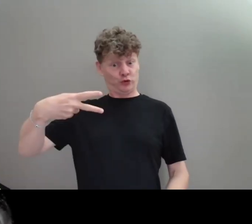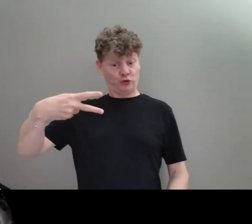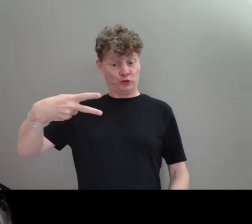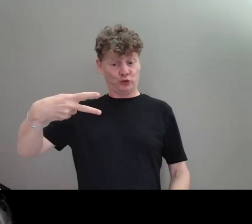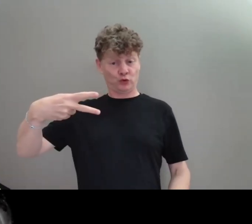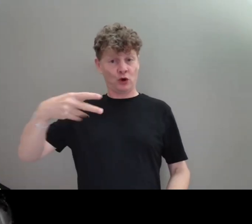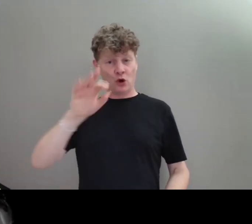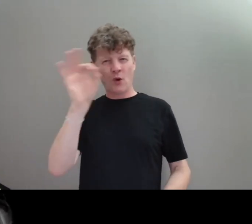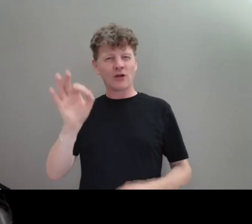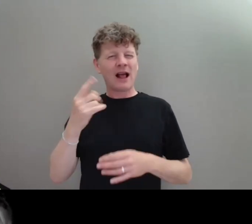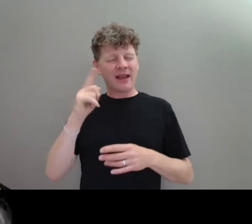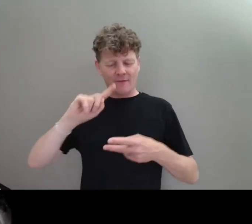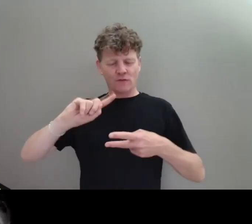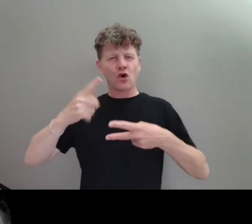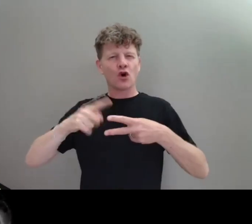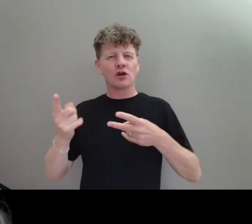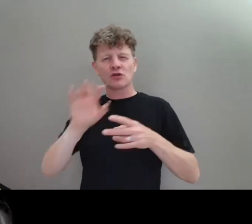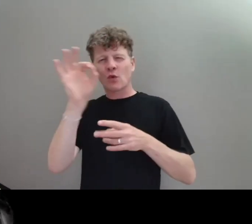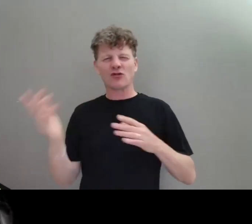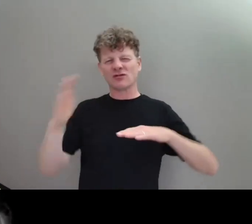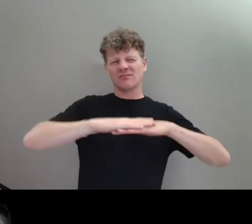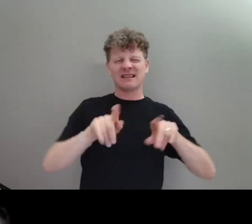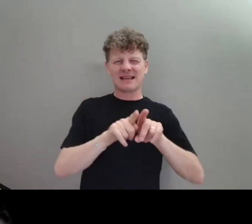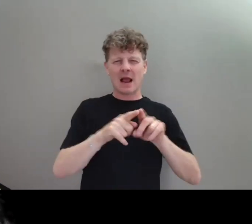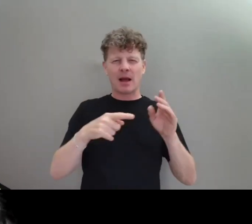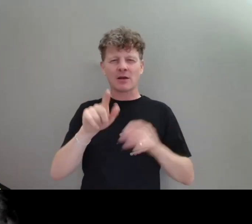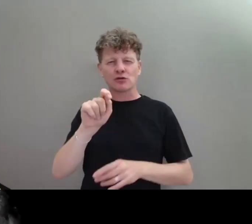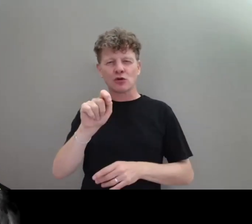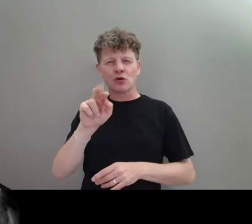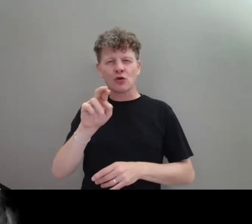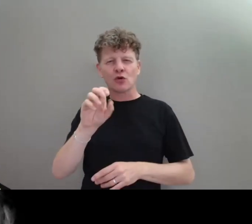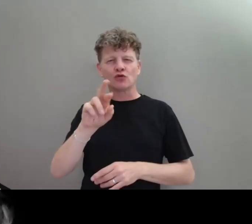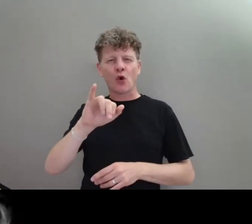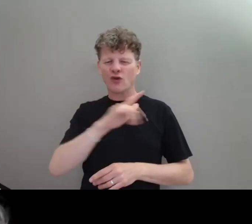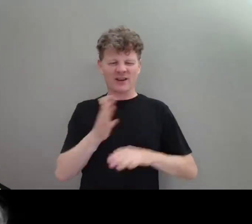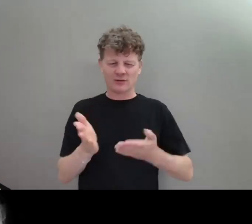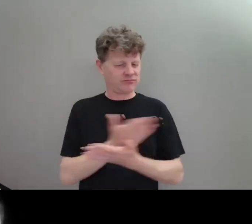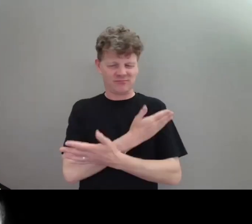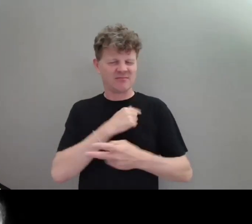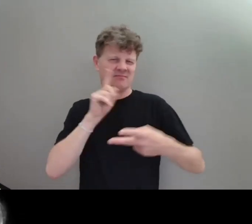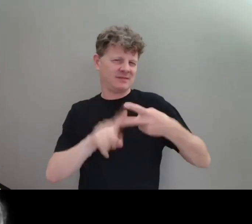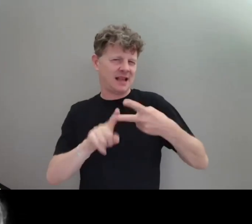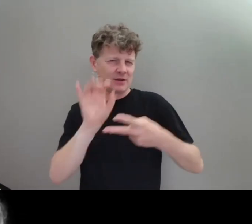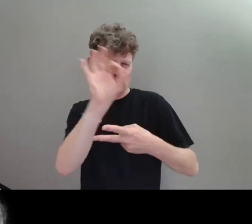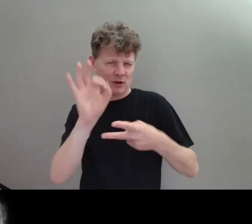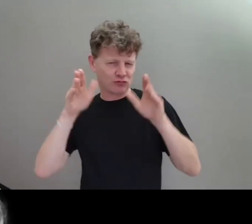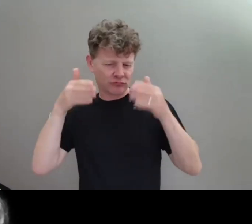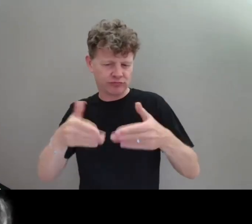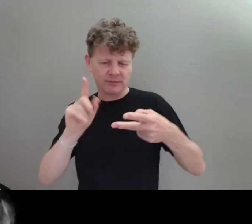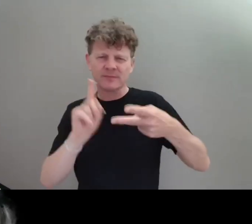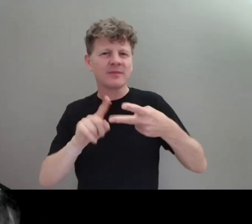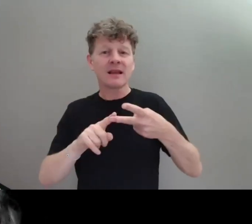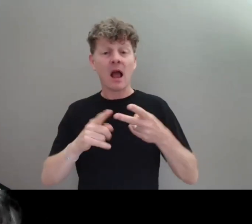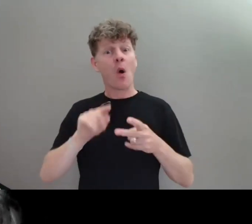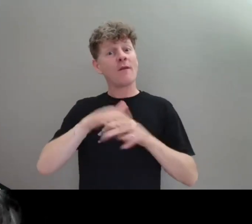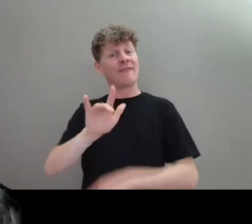first overlaps with Tori's question, so I'm going to skip on to the second question, which is about